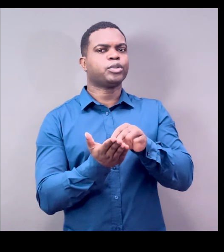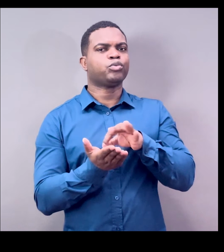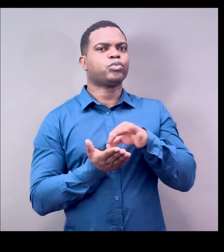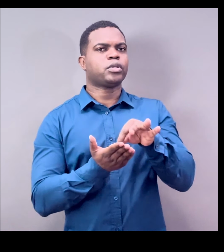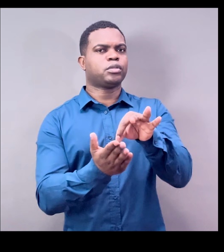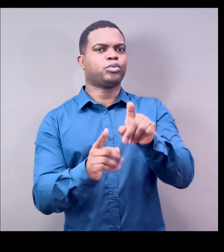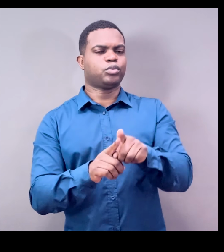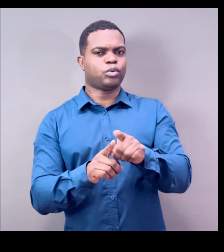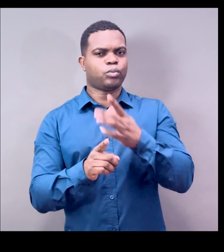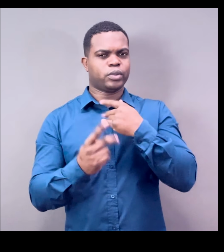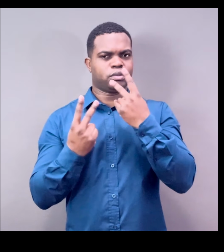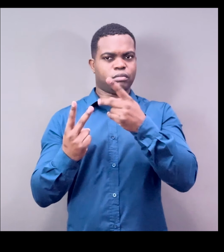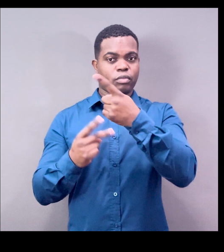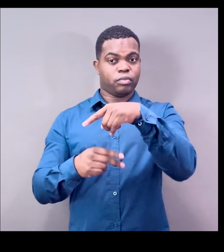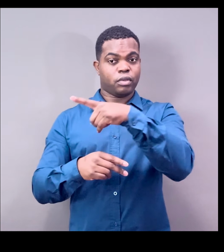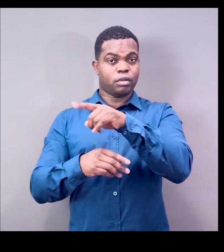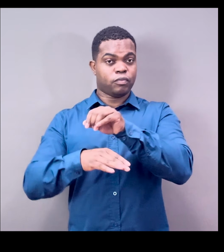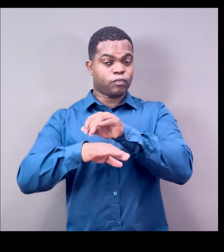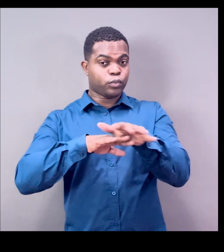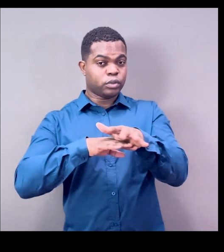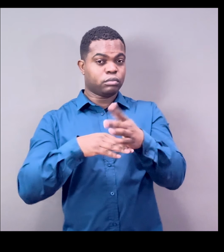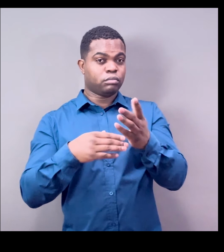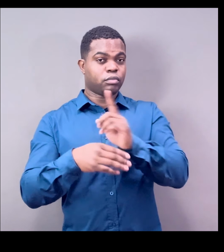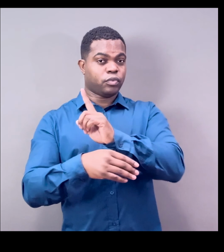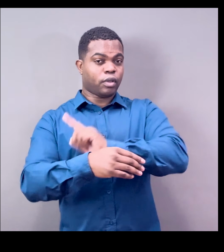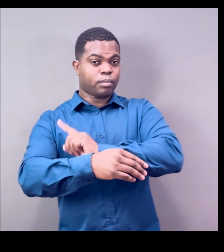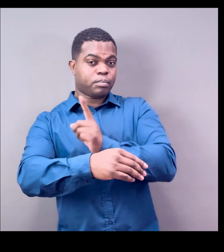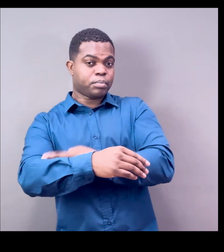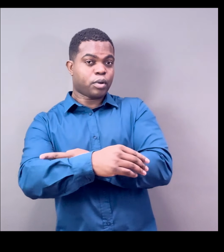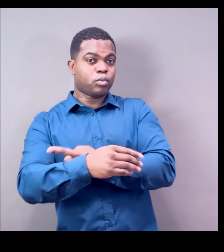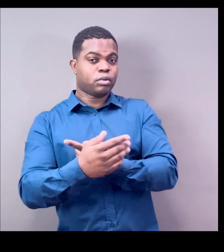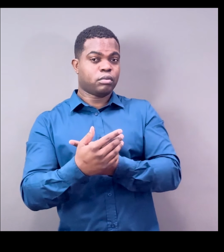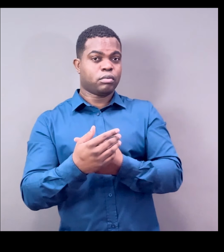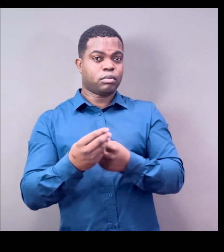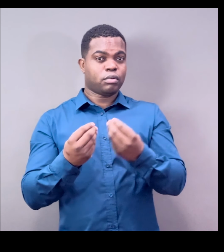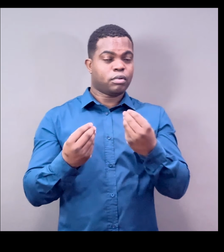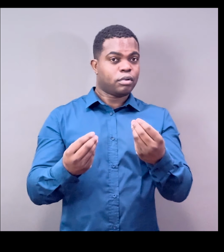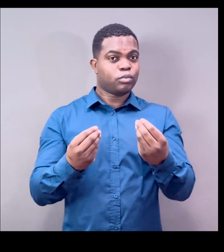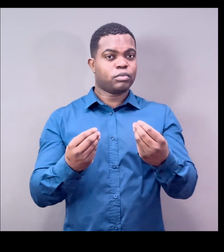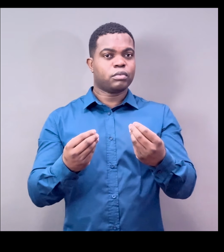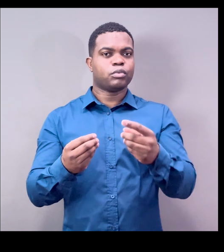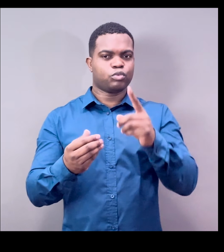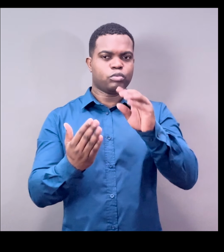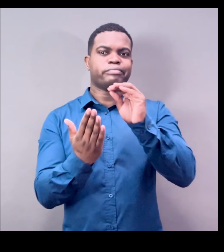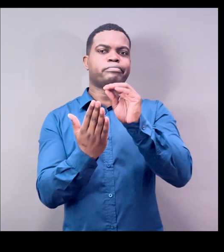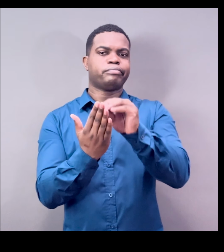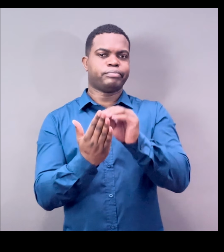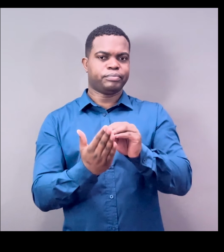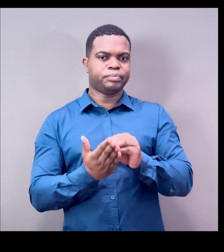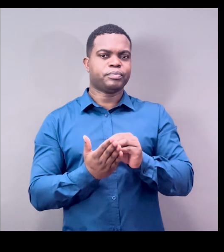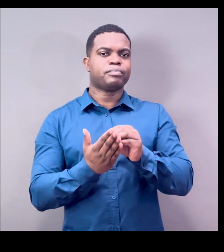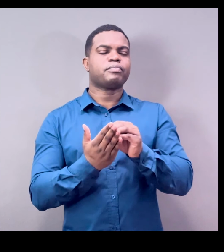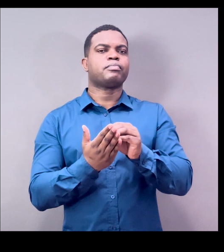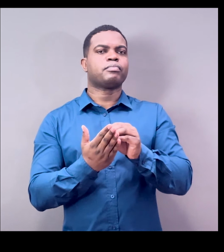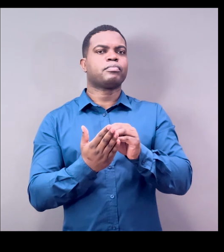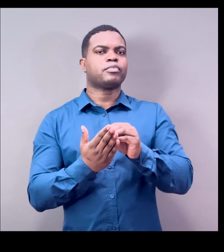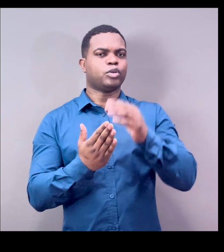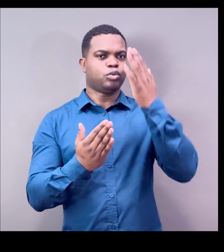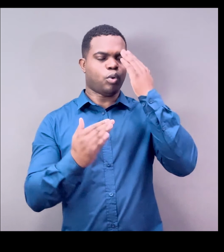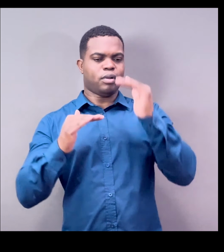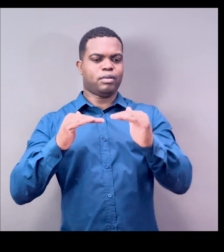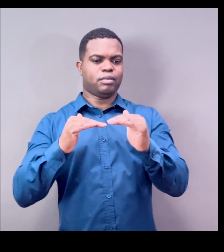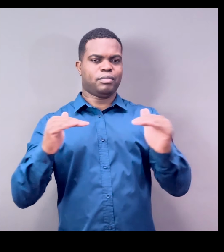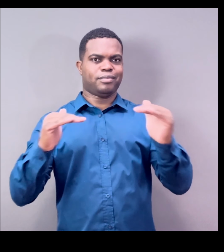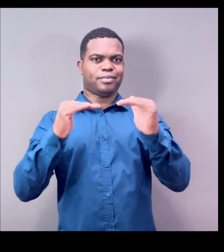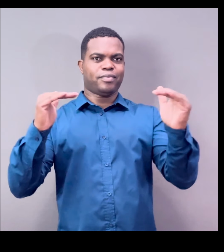and influence. Now, the power and influence assessment is to evaluate the level of power